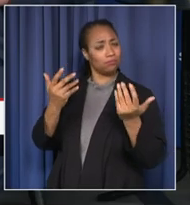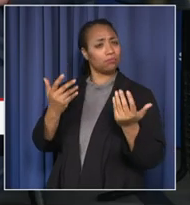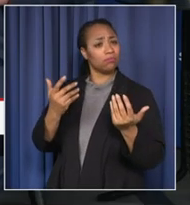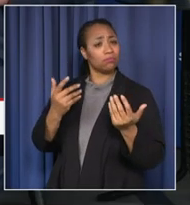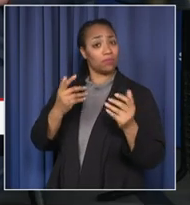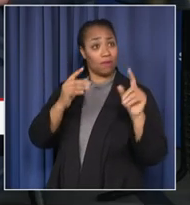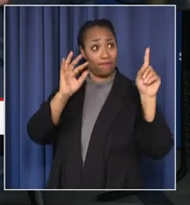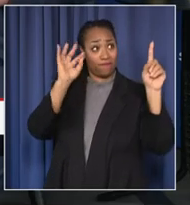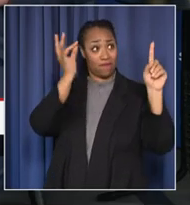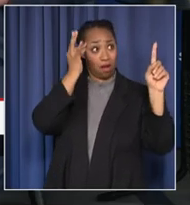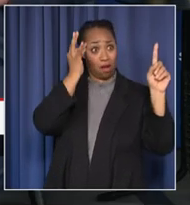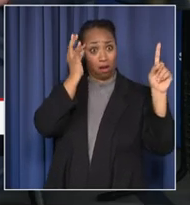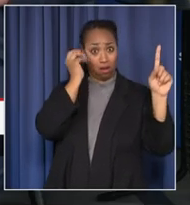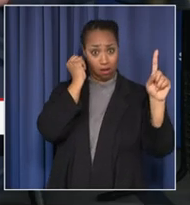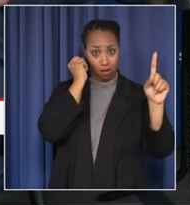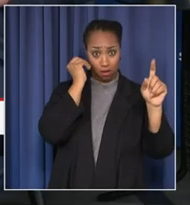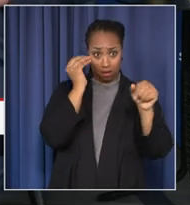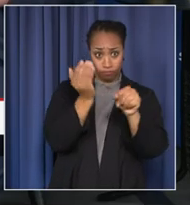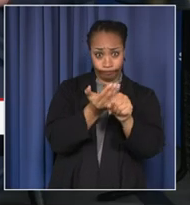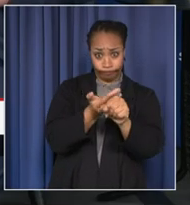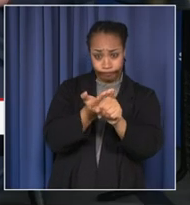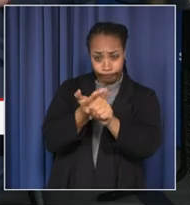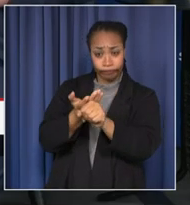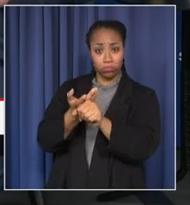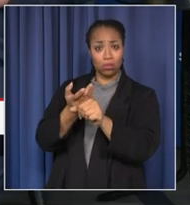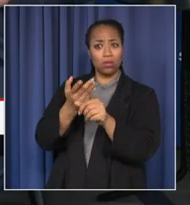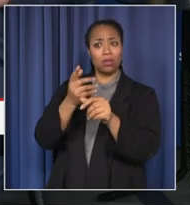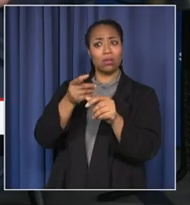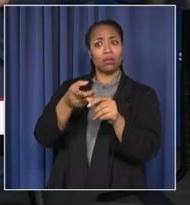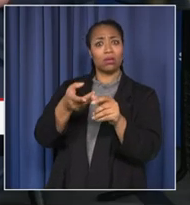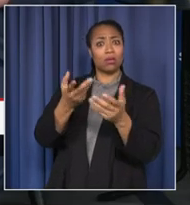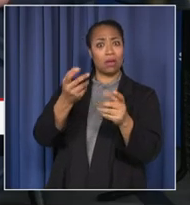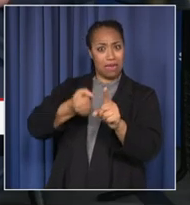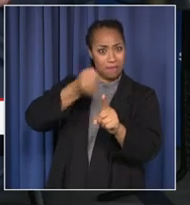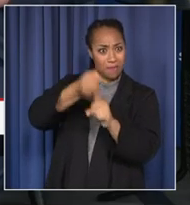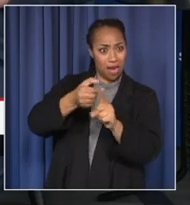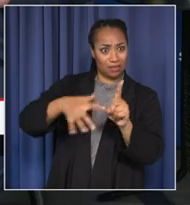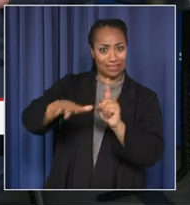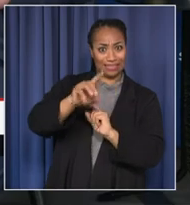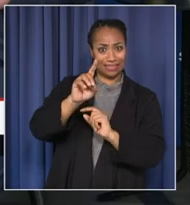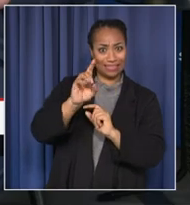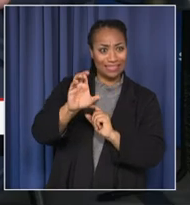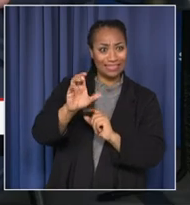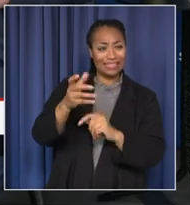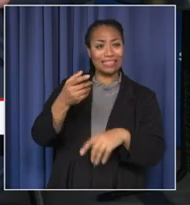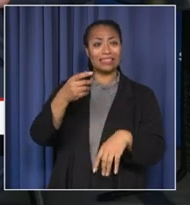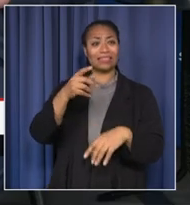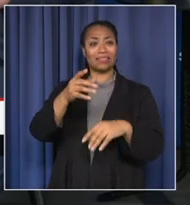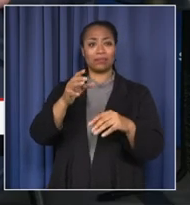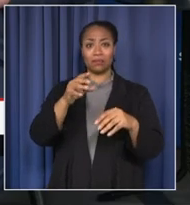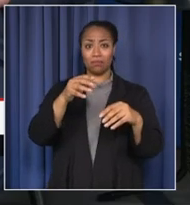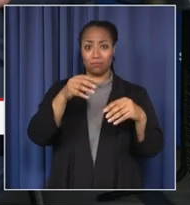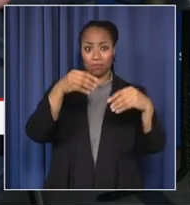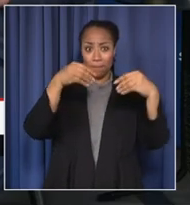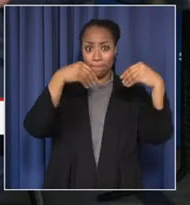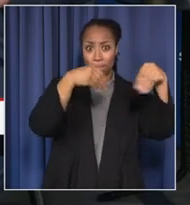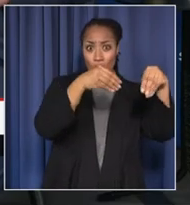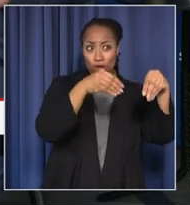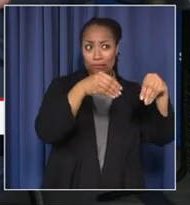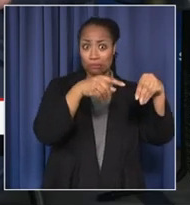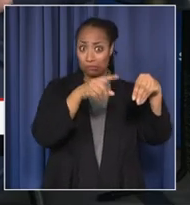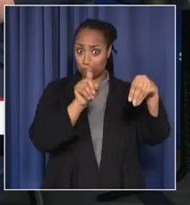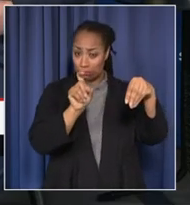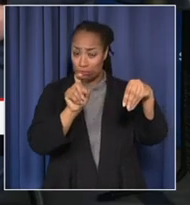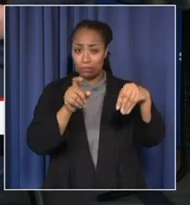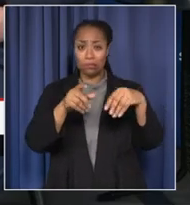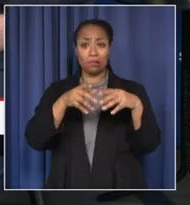market, the healthcare marketplace? And when do you think that wave will hit the system, and are you prepared for it? Well, it's beginning to